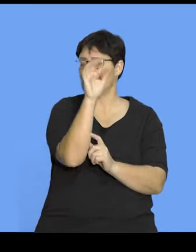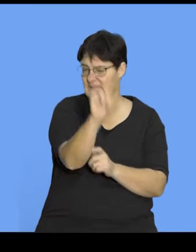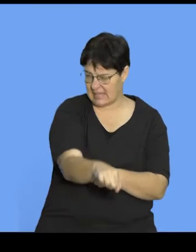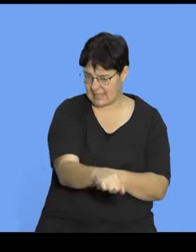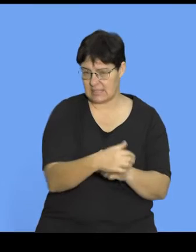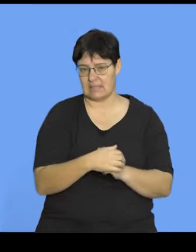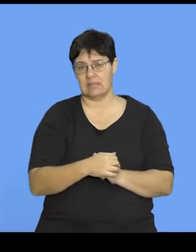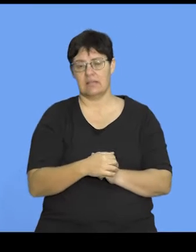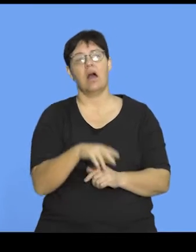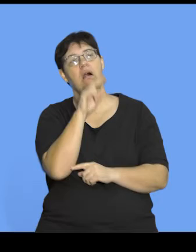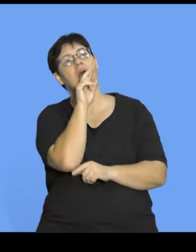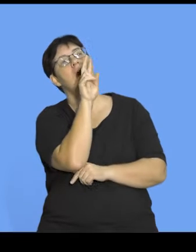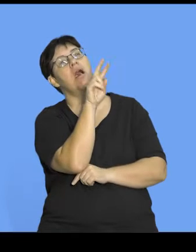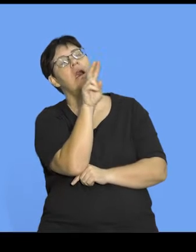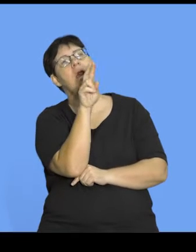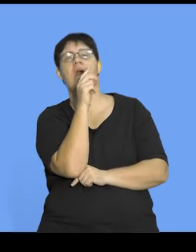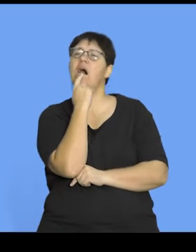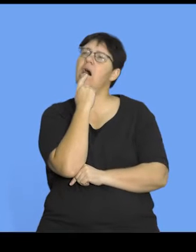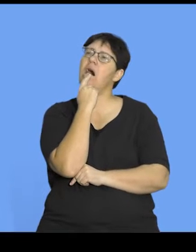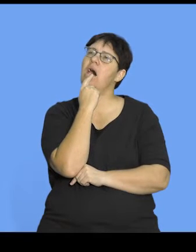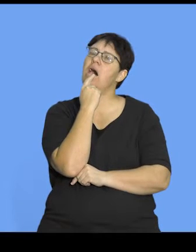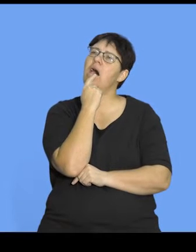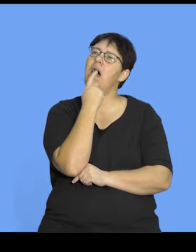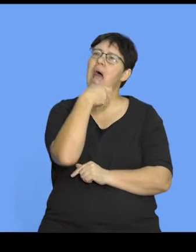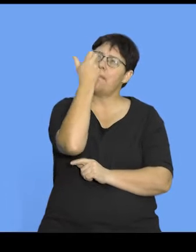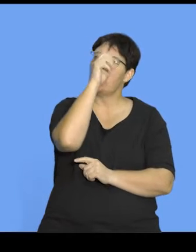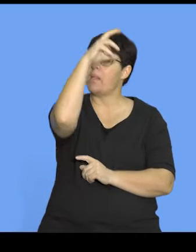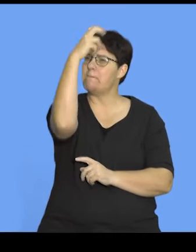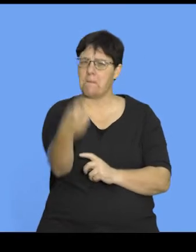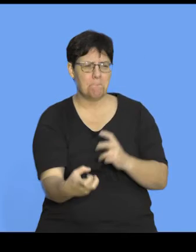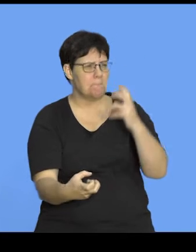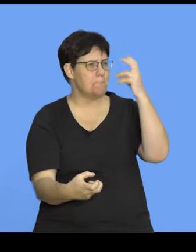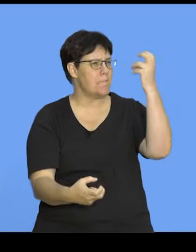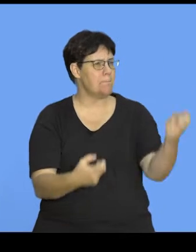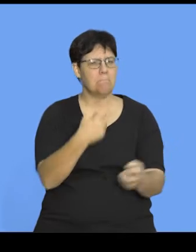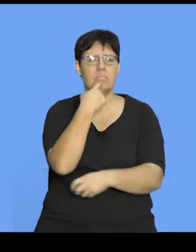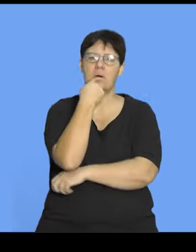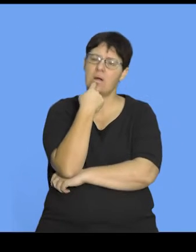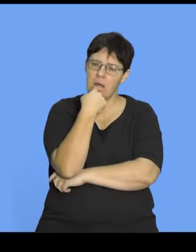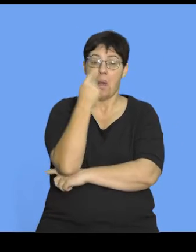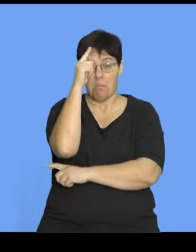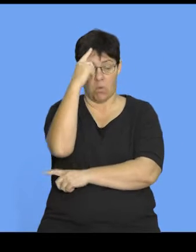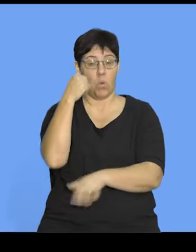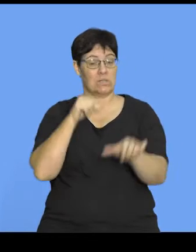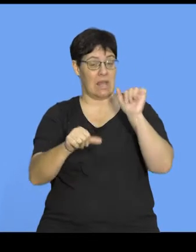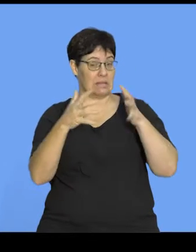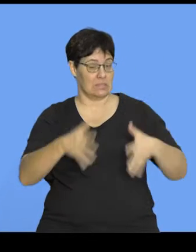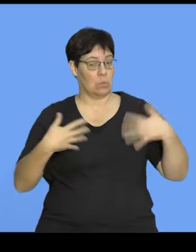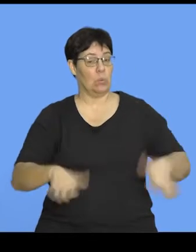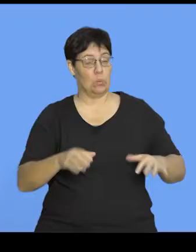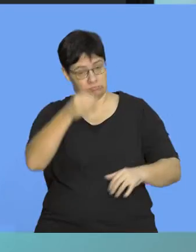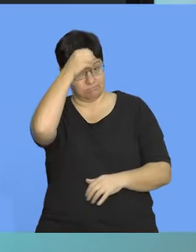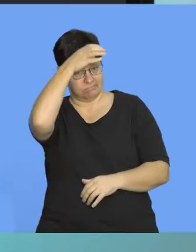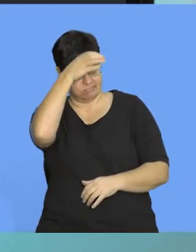apple tree, and then he watched how the apples fall to the ground, and being the incredible scientist he was